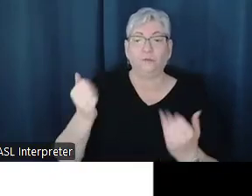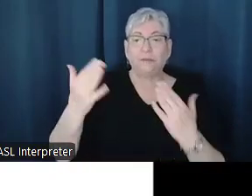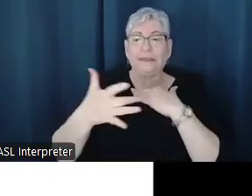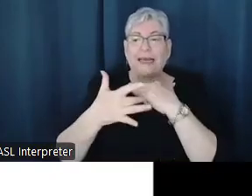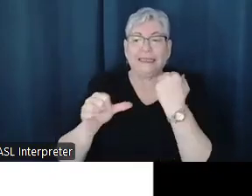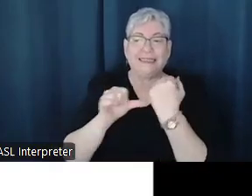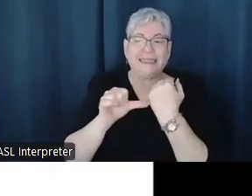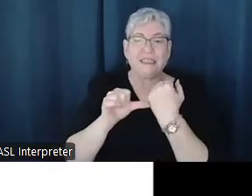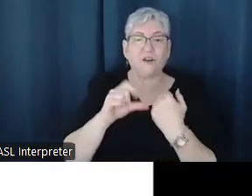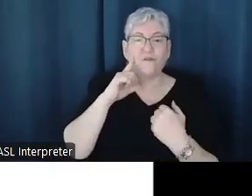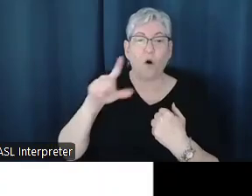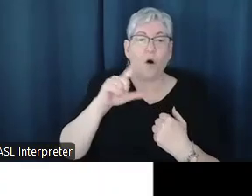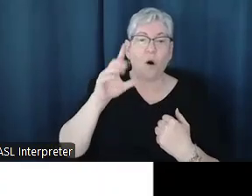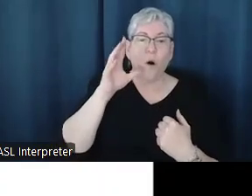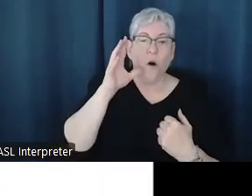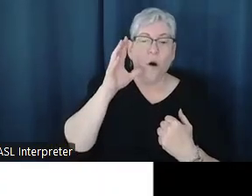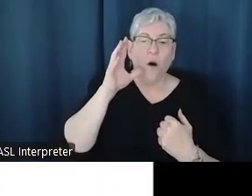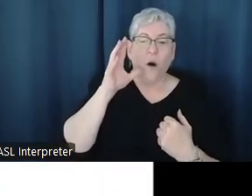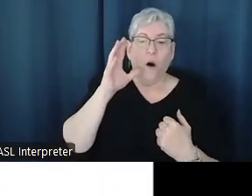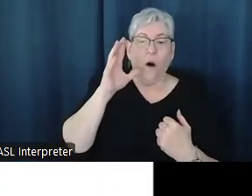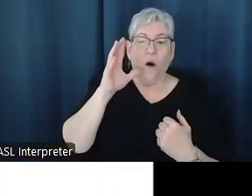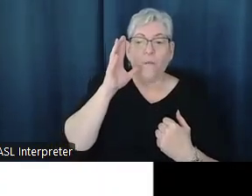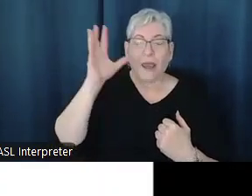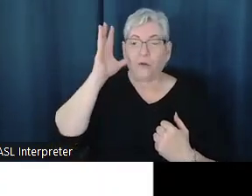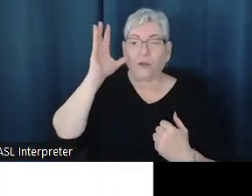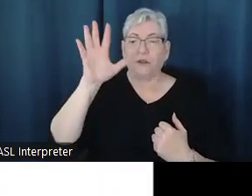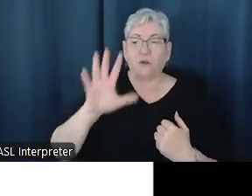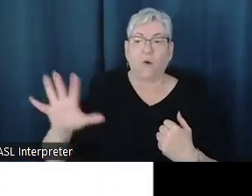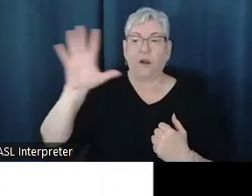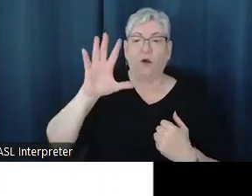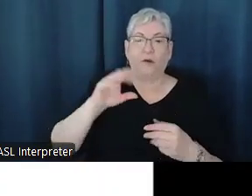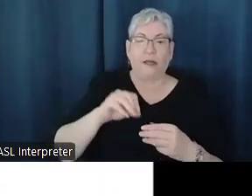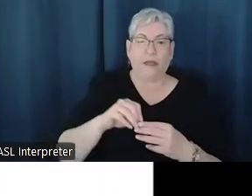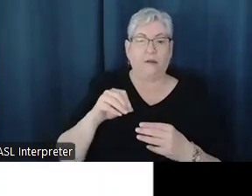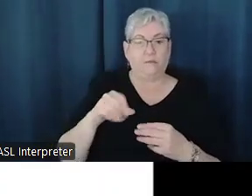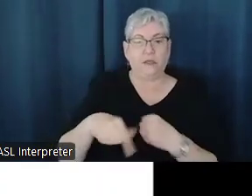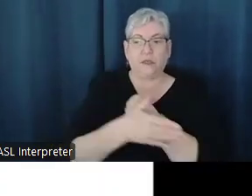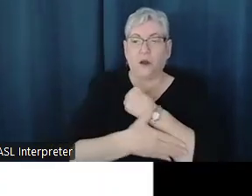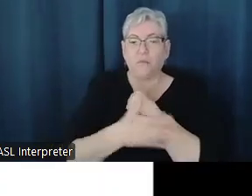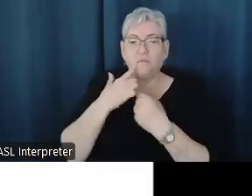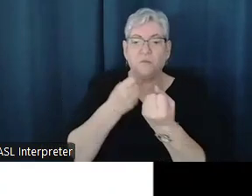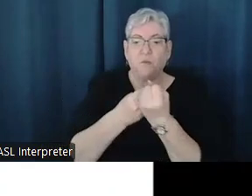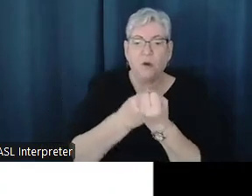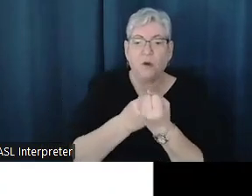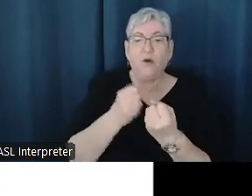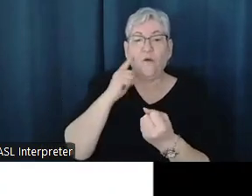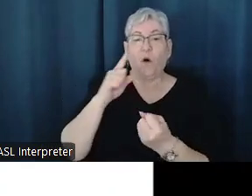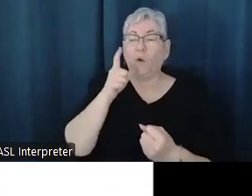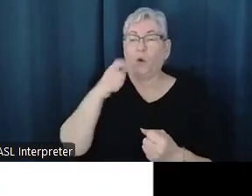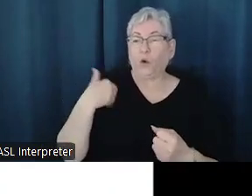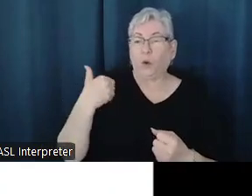assistance for parent centers throughout the country, supporting youth with disabilities in transition and